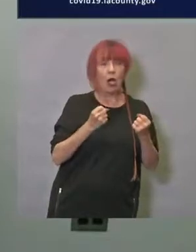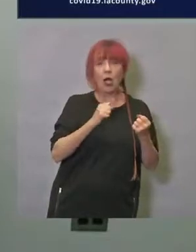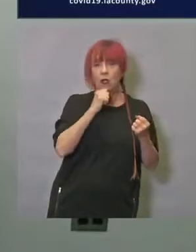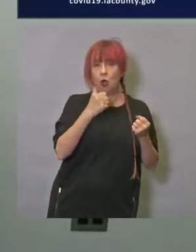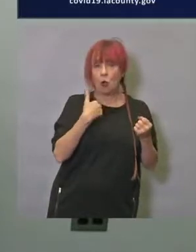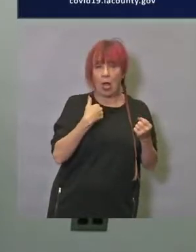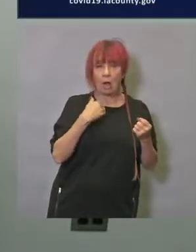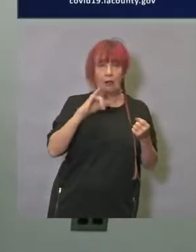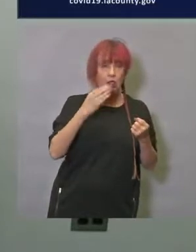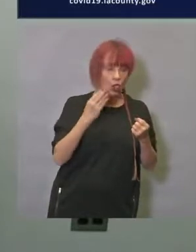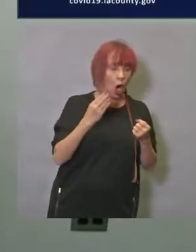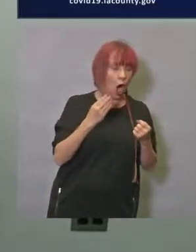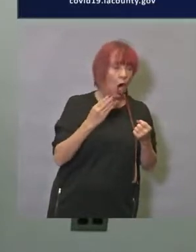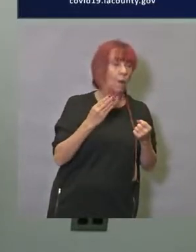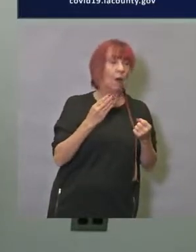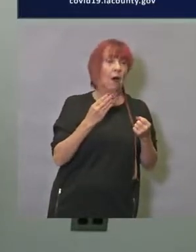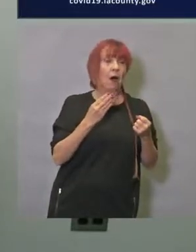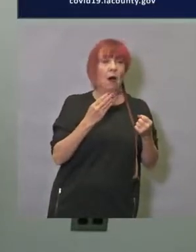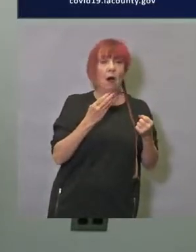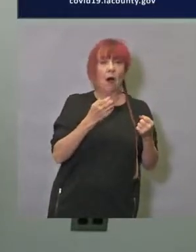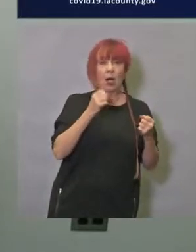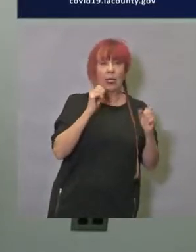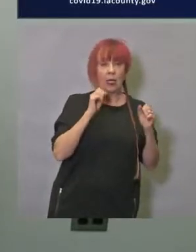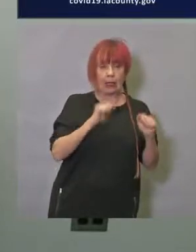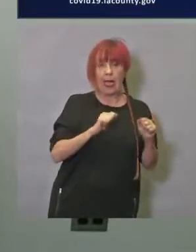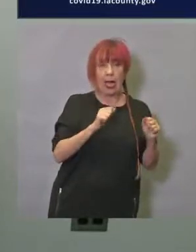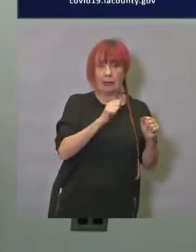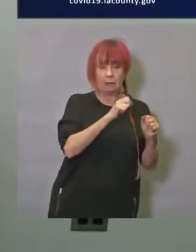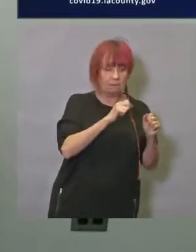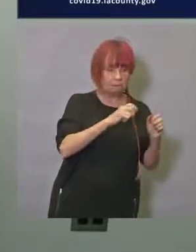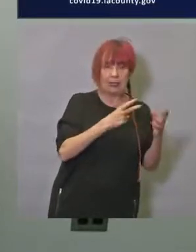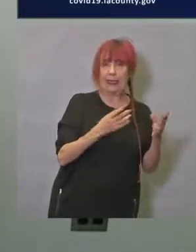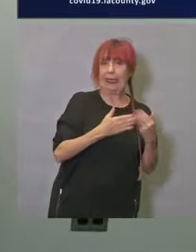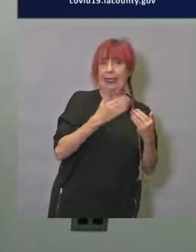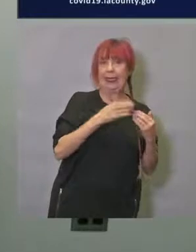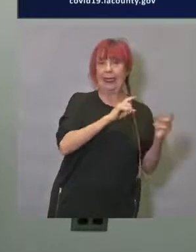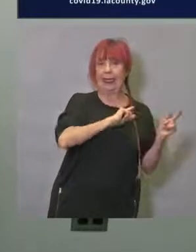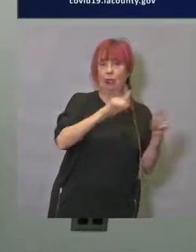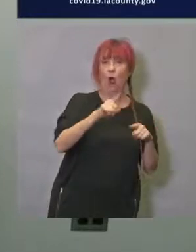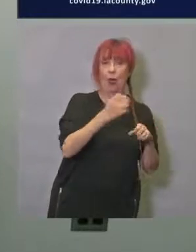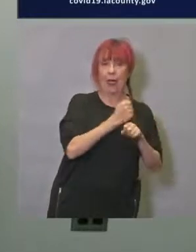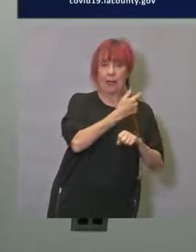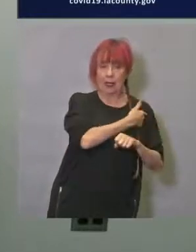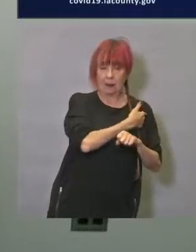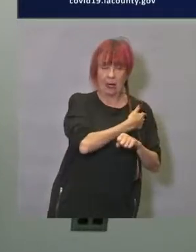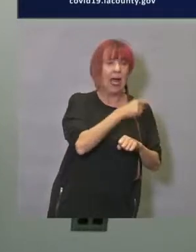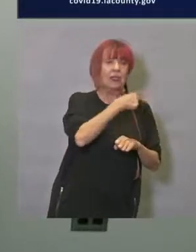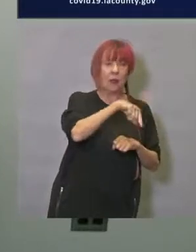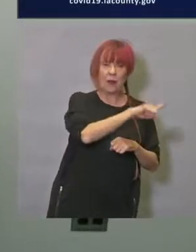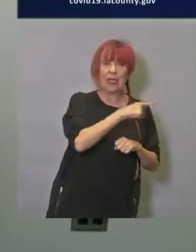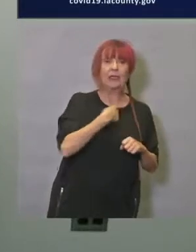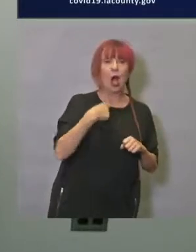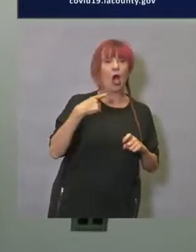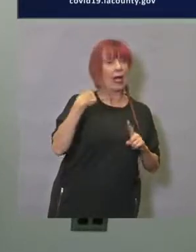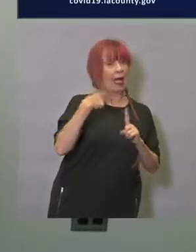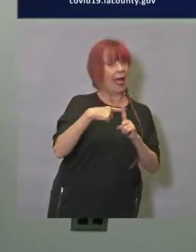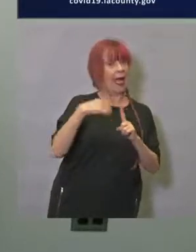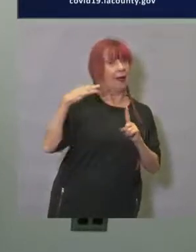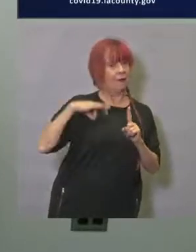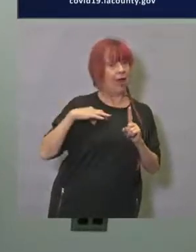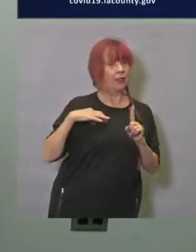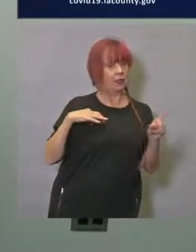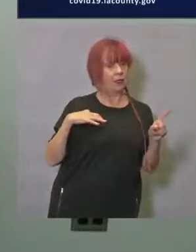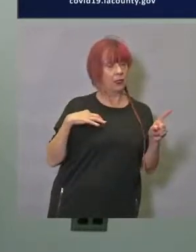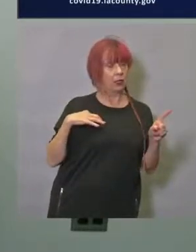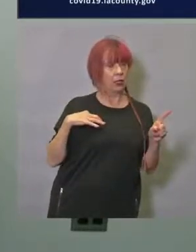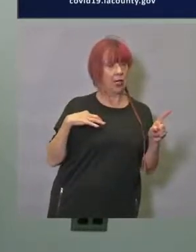for them to spend a lot of time on the computer looking for appointments. Those were all people who were advantaged